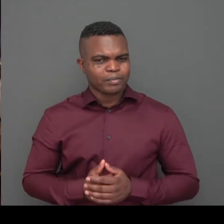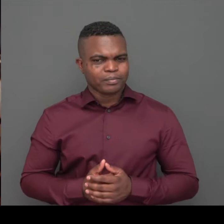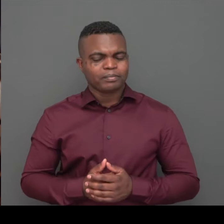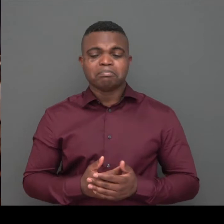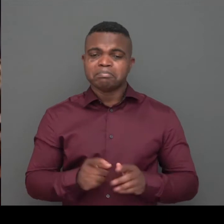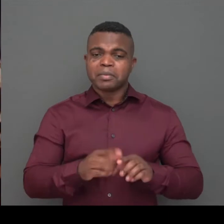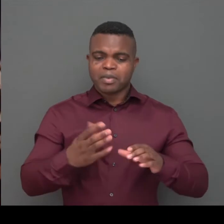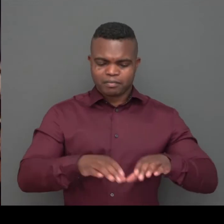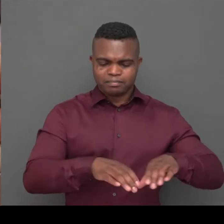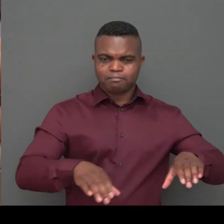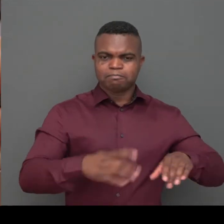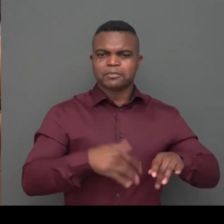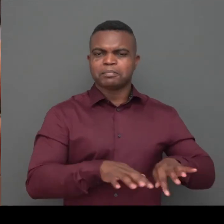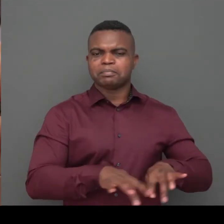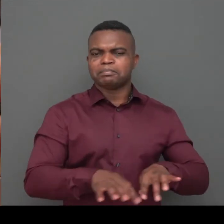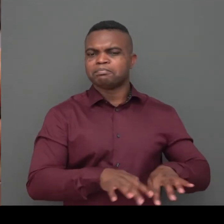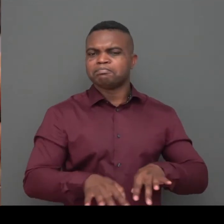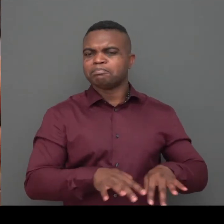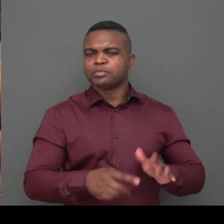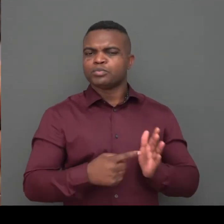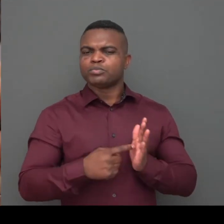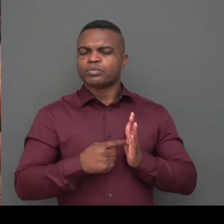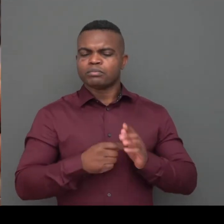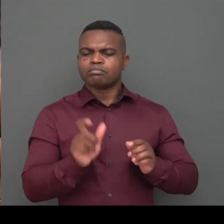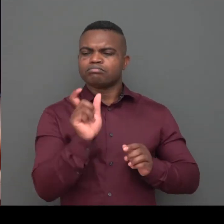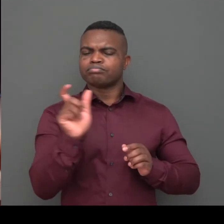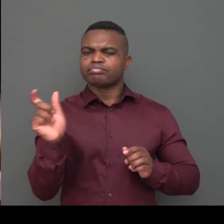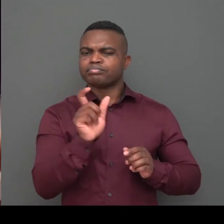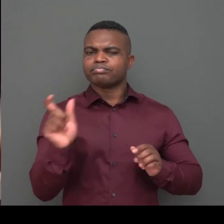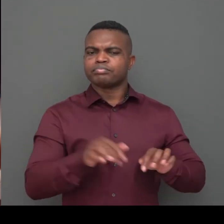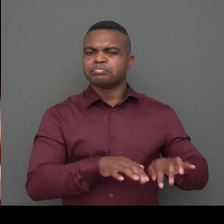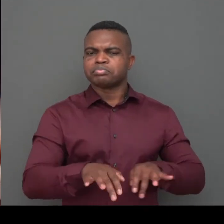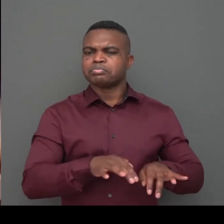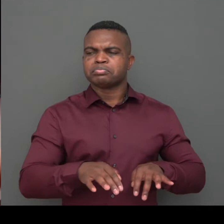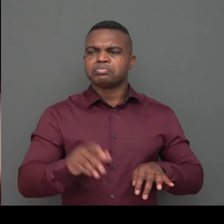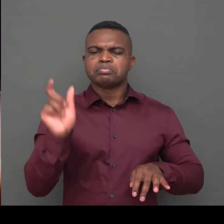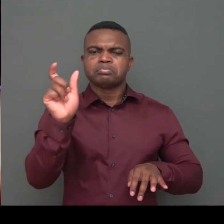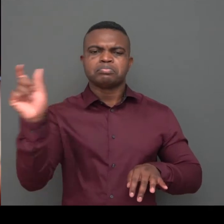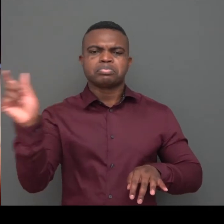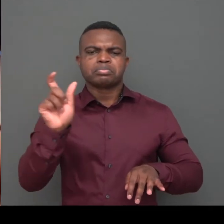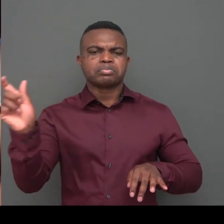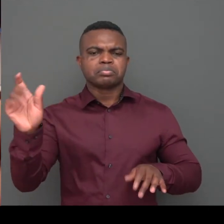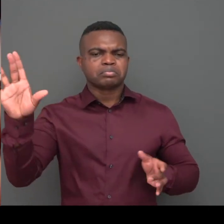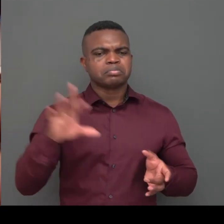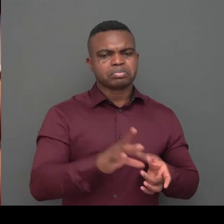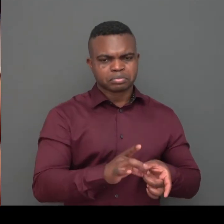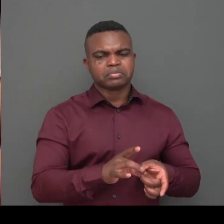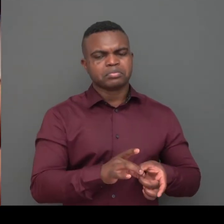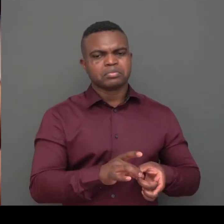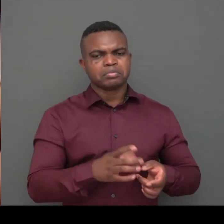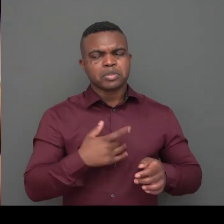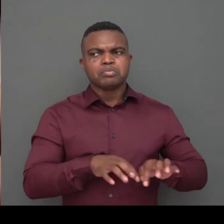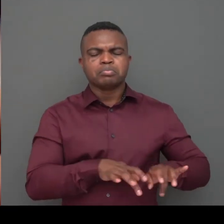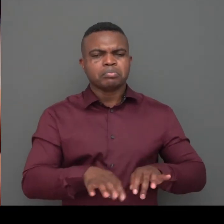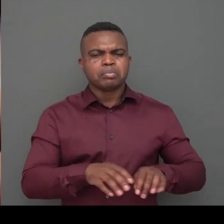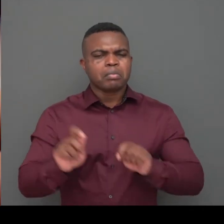And then a braille display, which shows me the text on the screen in braille. Here I have a document, and with help of my braille display, I read what I have